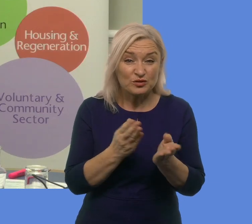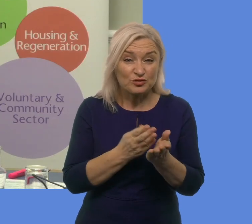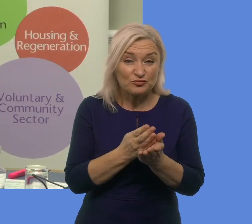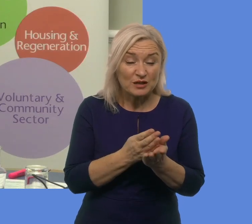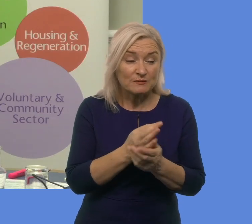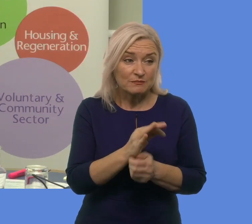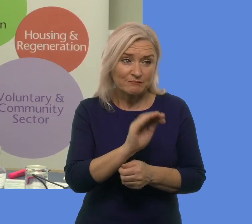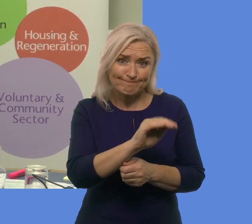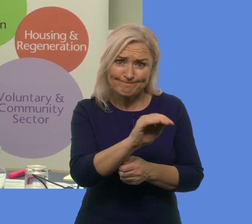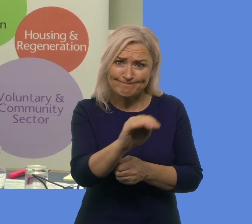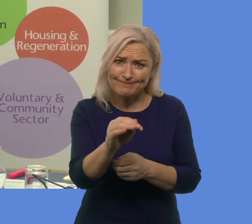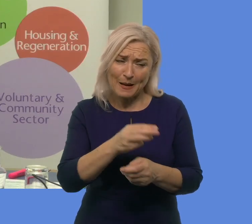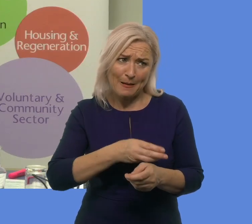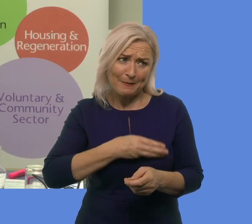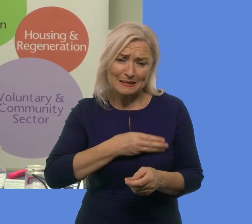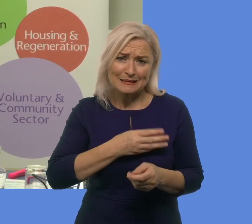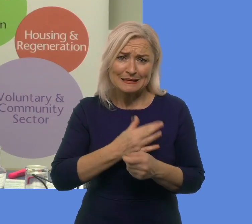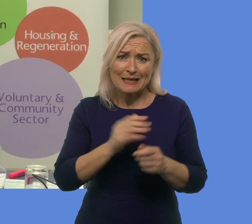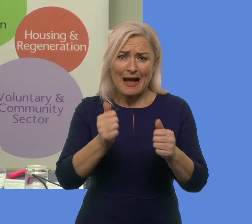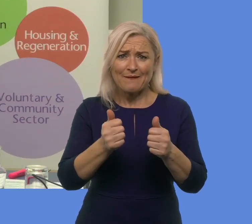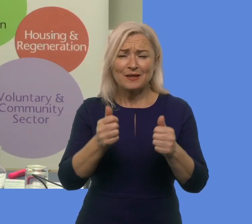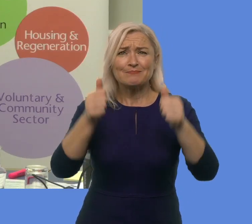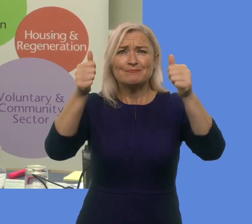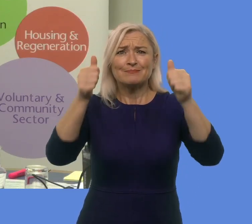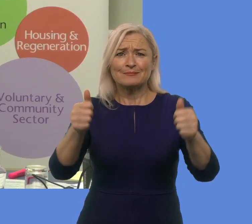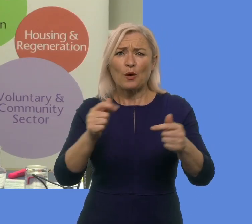think even in another session we had with